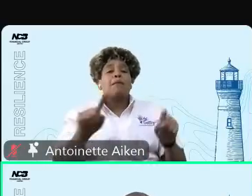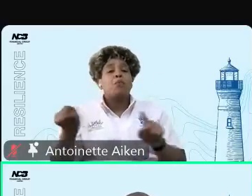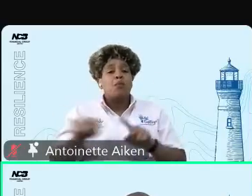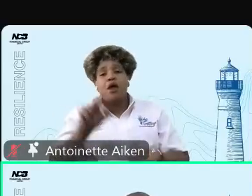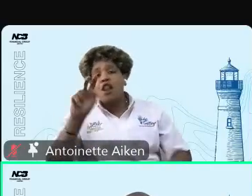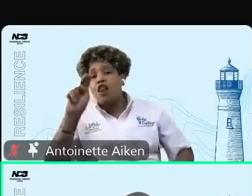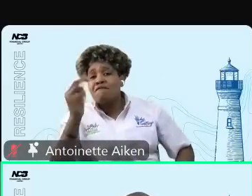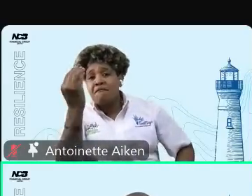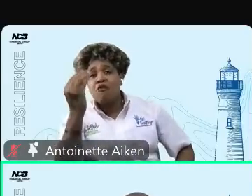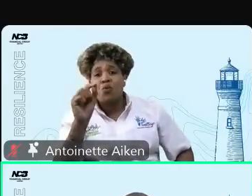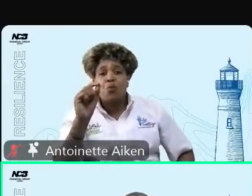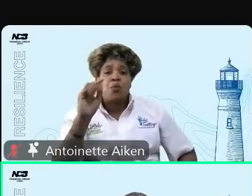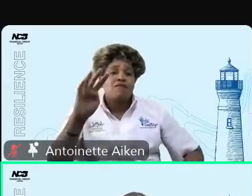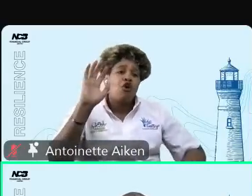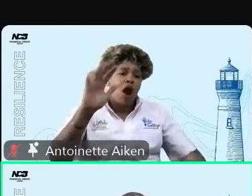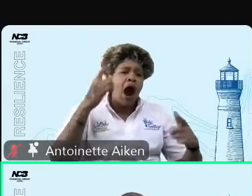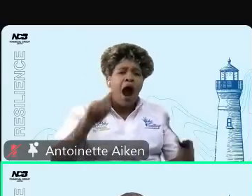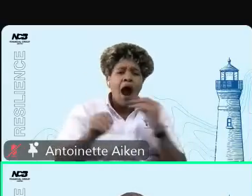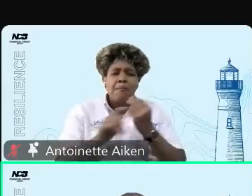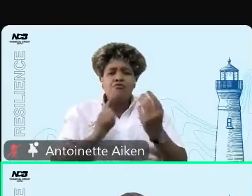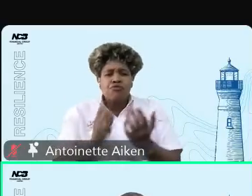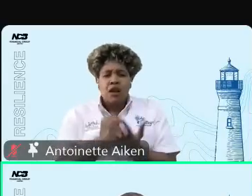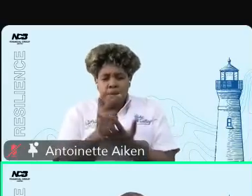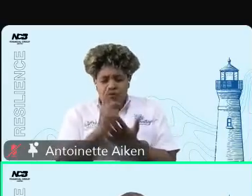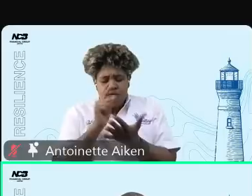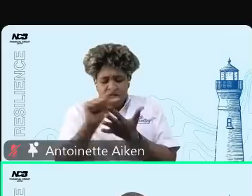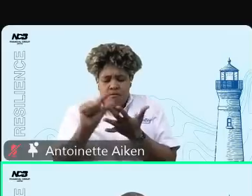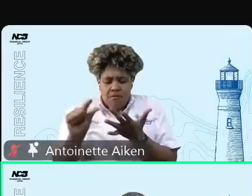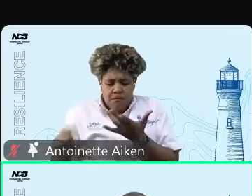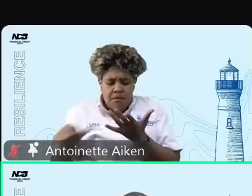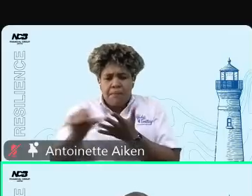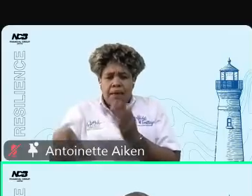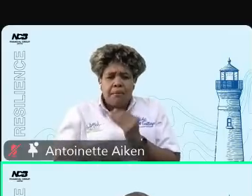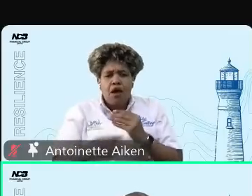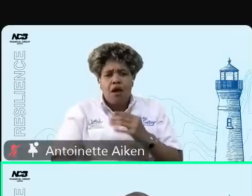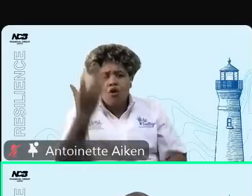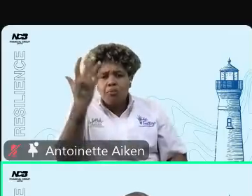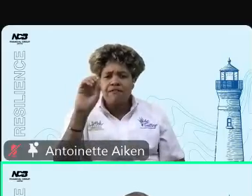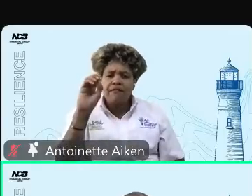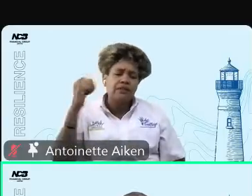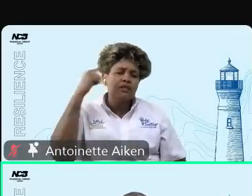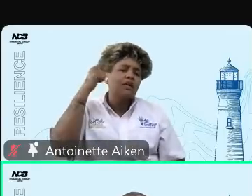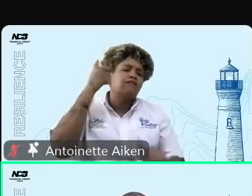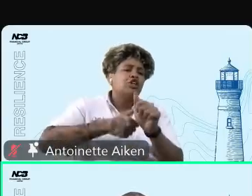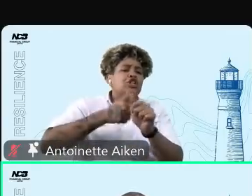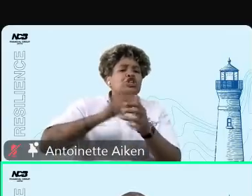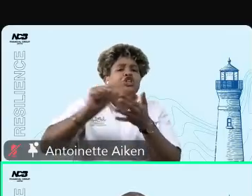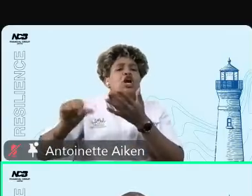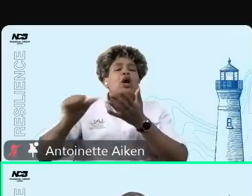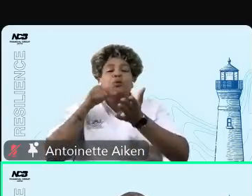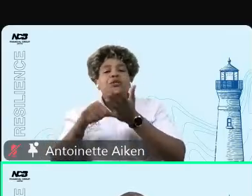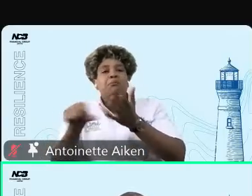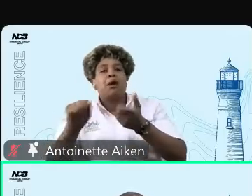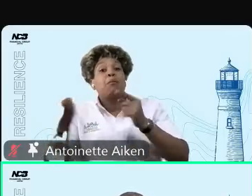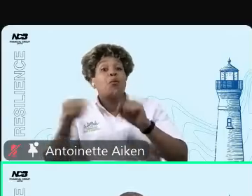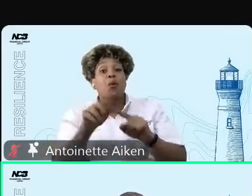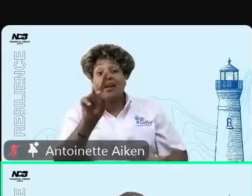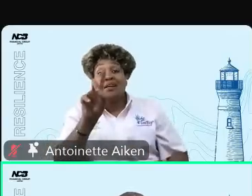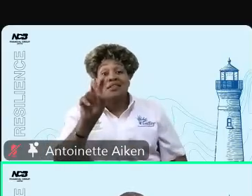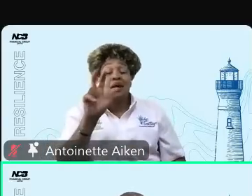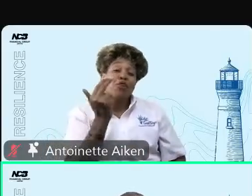14th, 2024, approved a dividend payment of 50 cents per share, which is payable on December